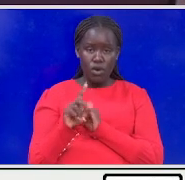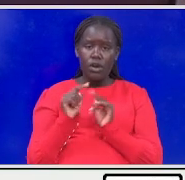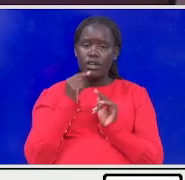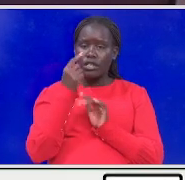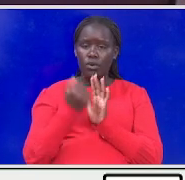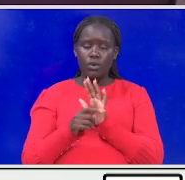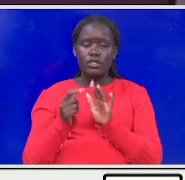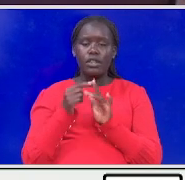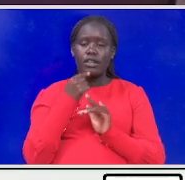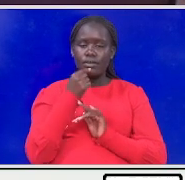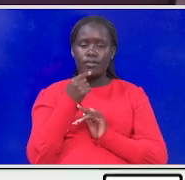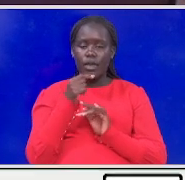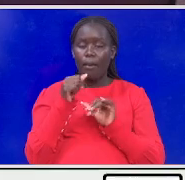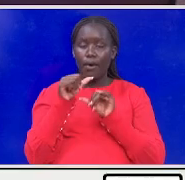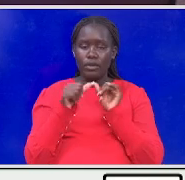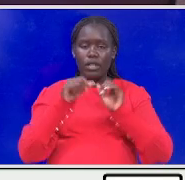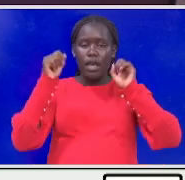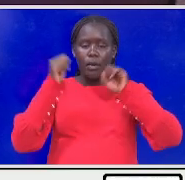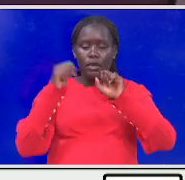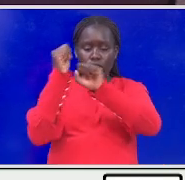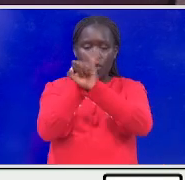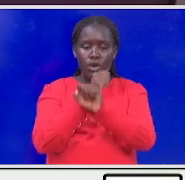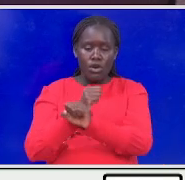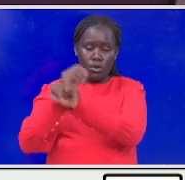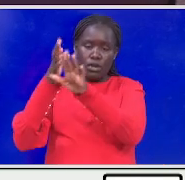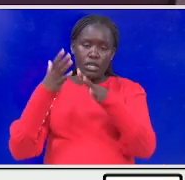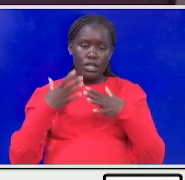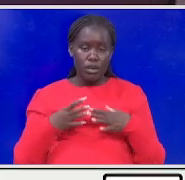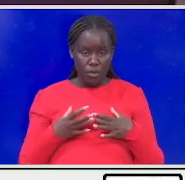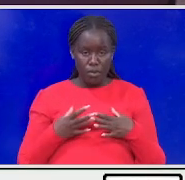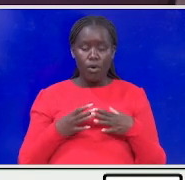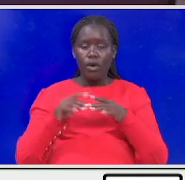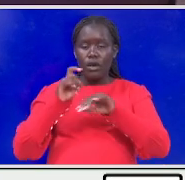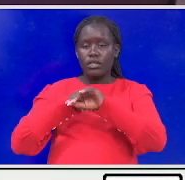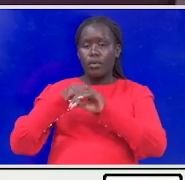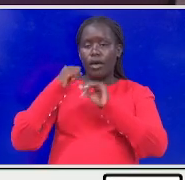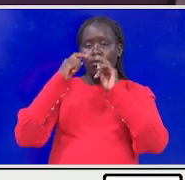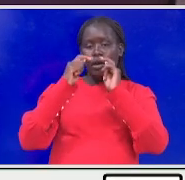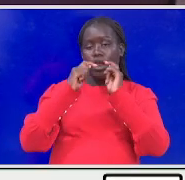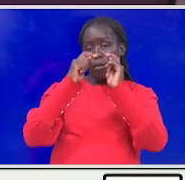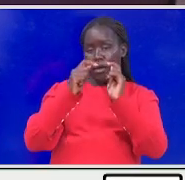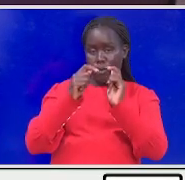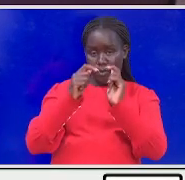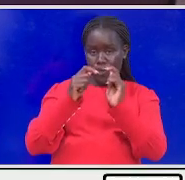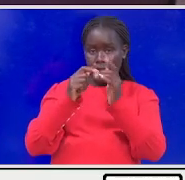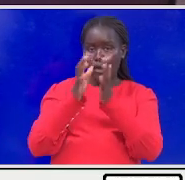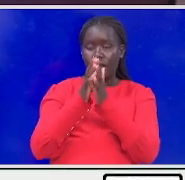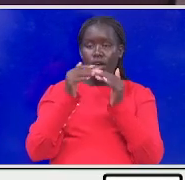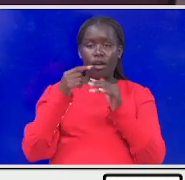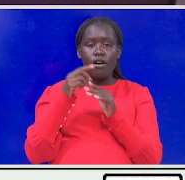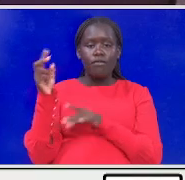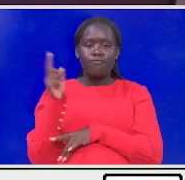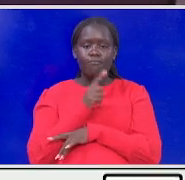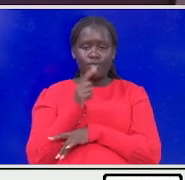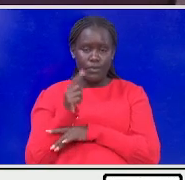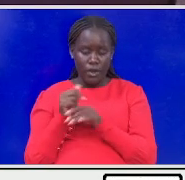what they term as the inability to protect civilians during the protests amid condemnation of the human rights violations conducted